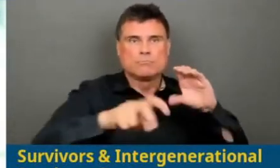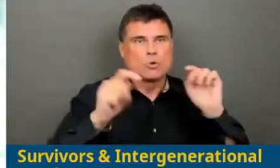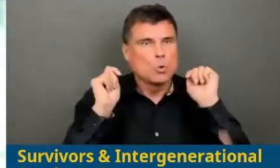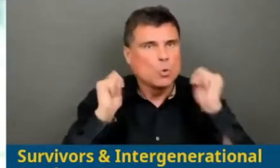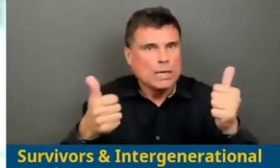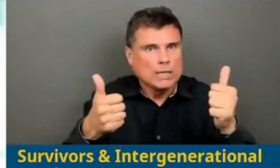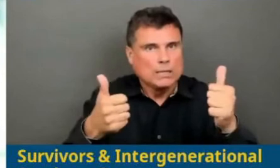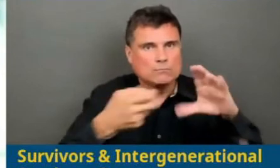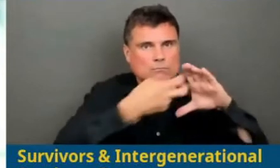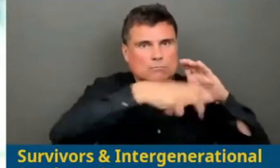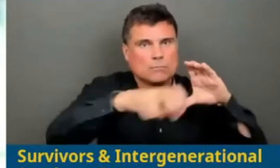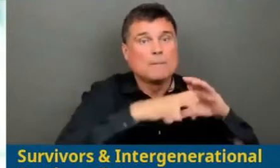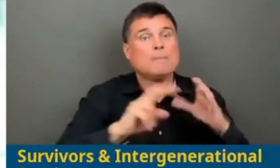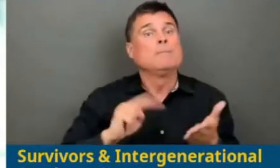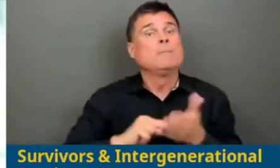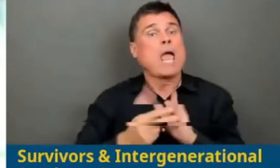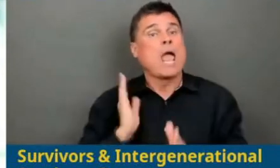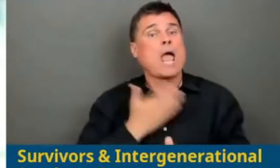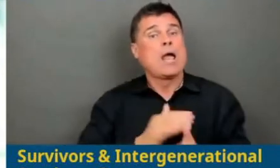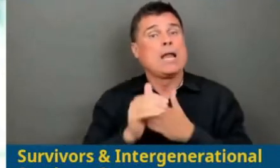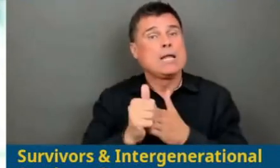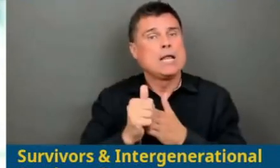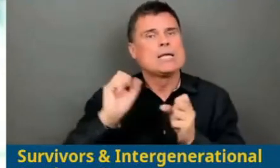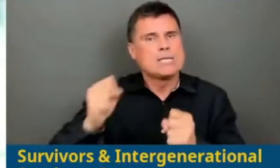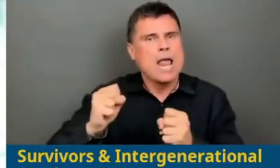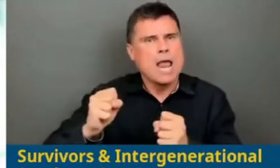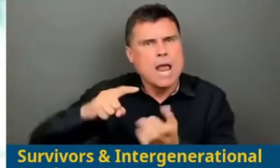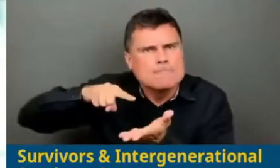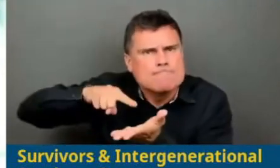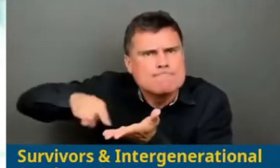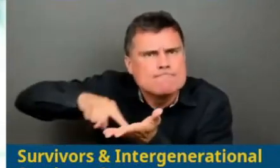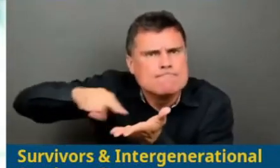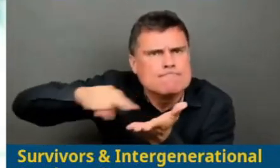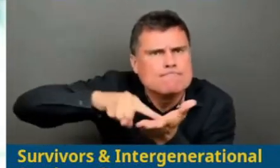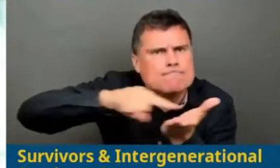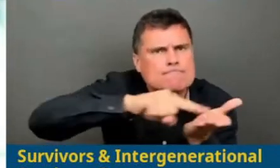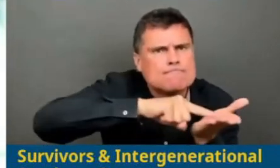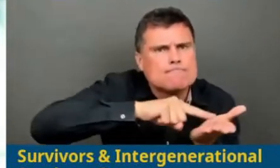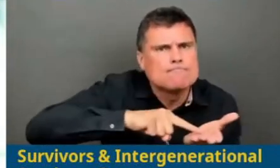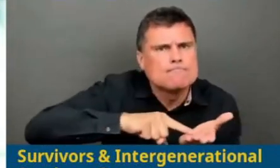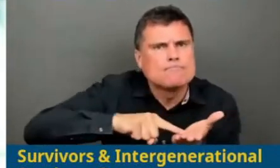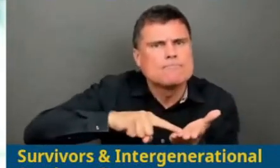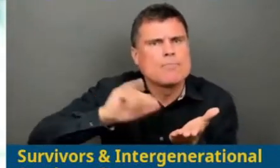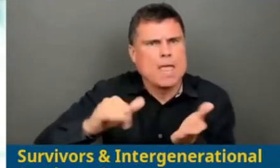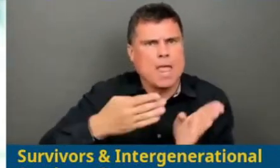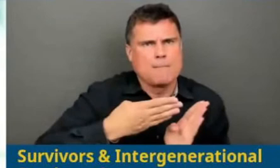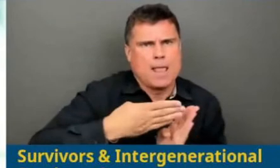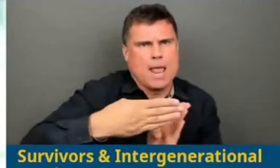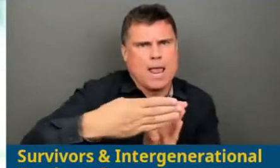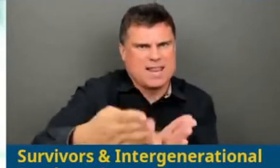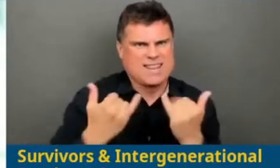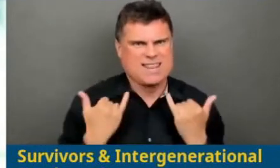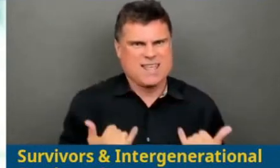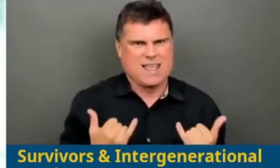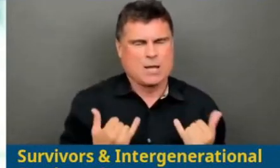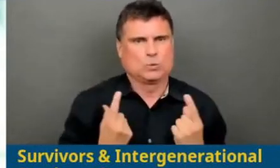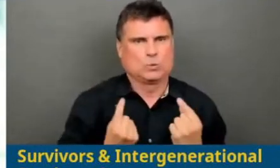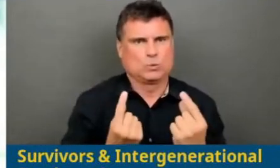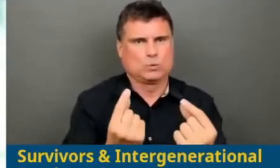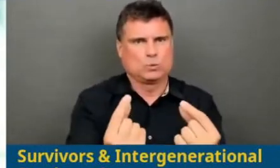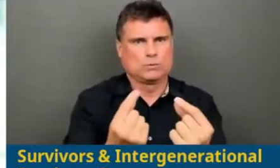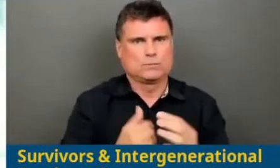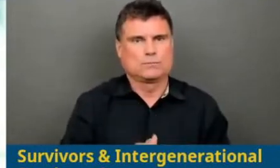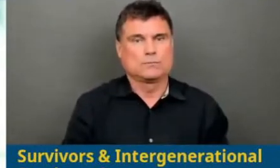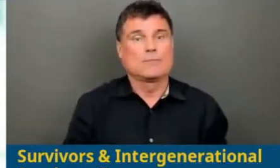continue with the investigations that are planned throughout the province. And all of that to be led in